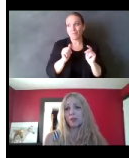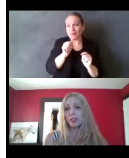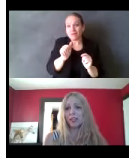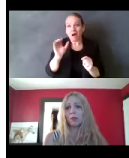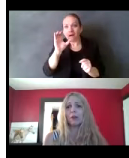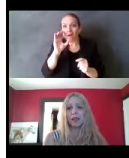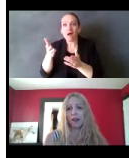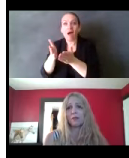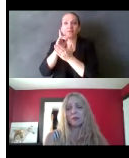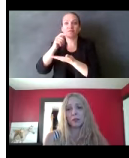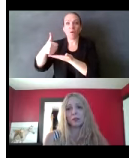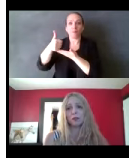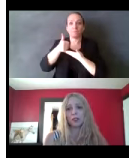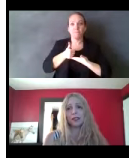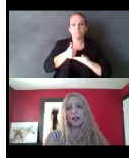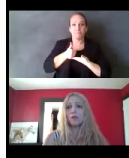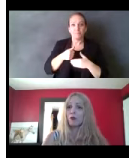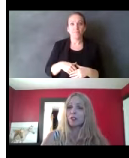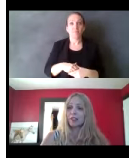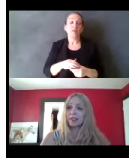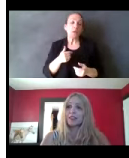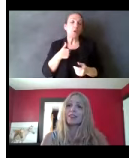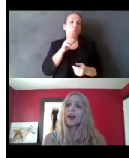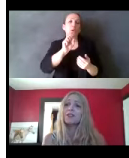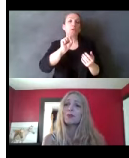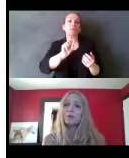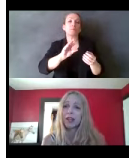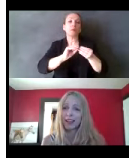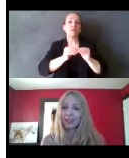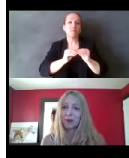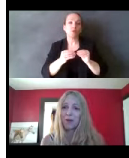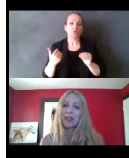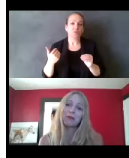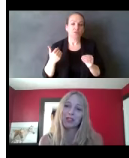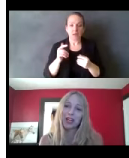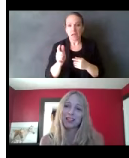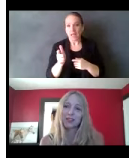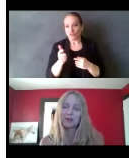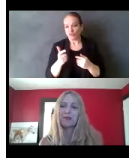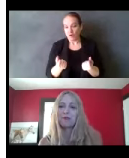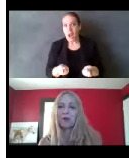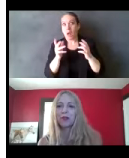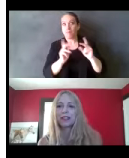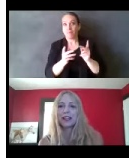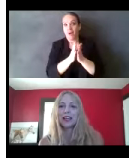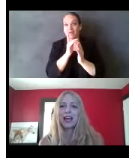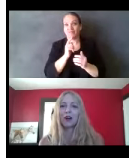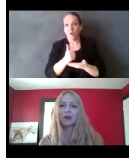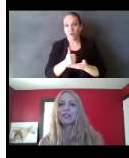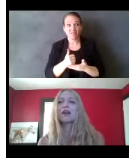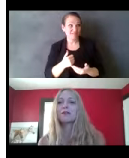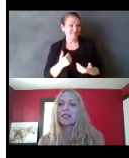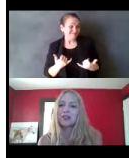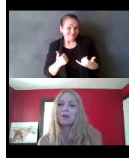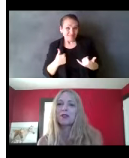many people seek help that may have symptoms, which unfortunately isn't as high as we would like. And we're hoping that will change as we move forward and